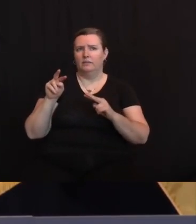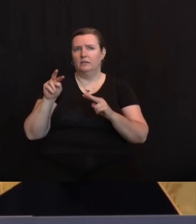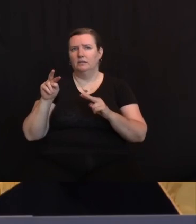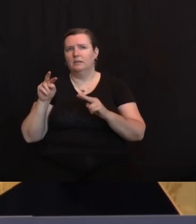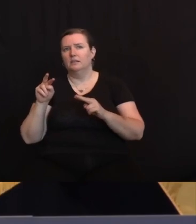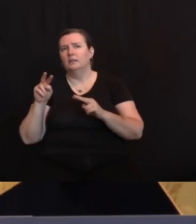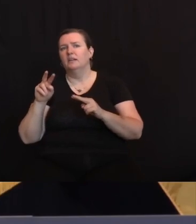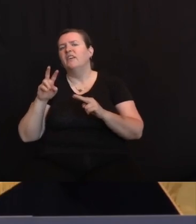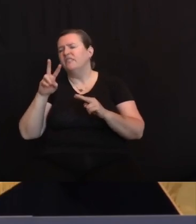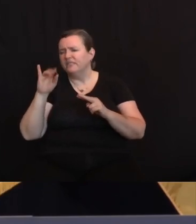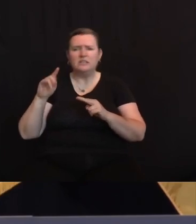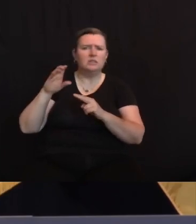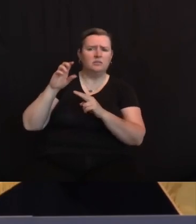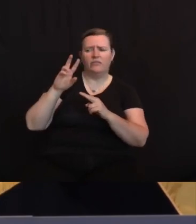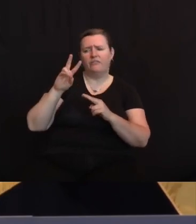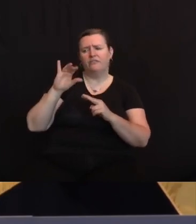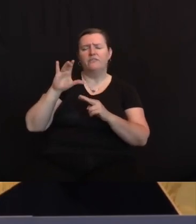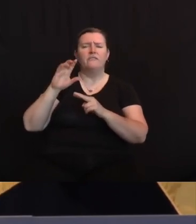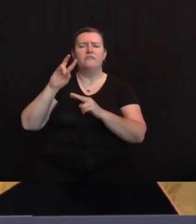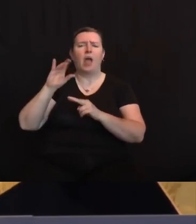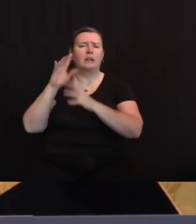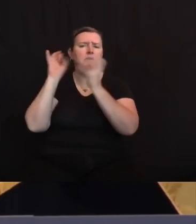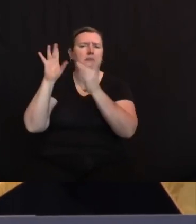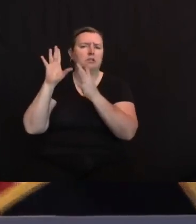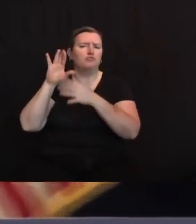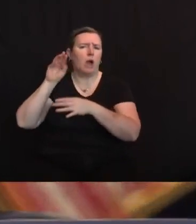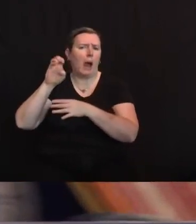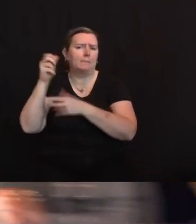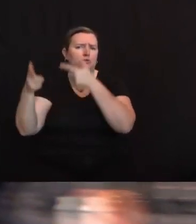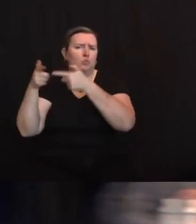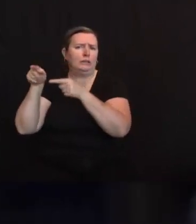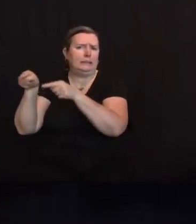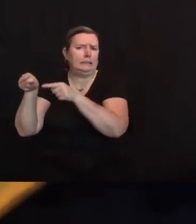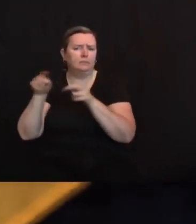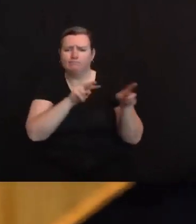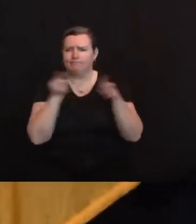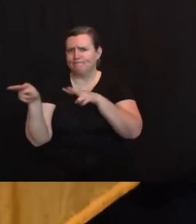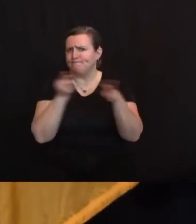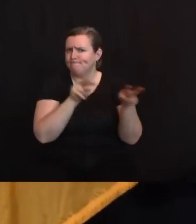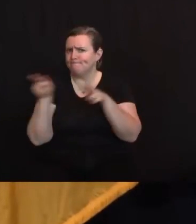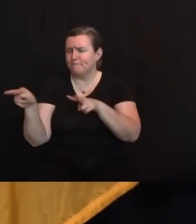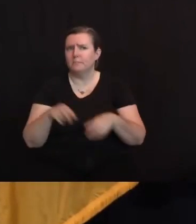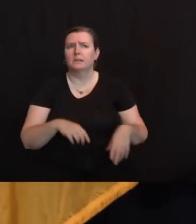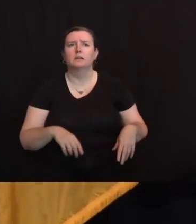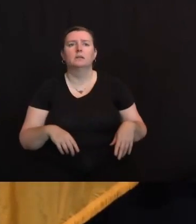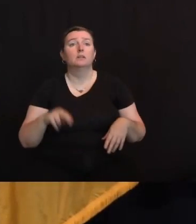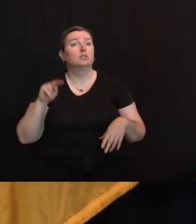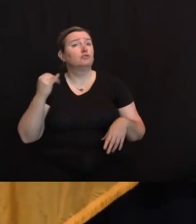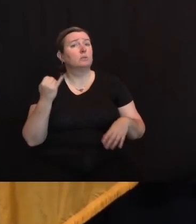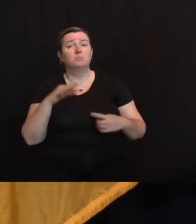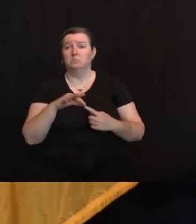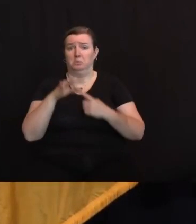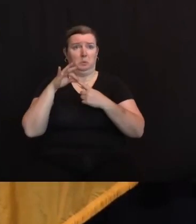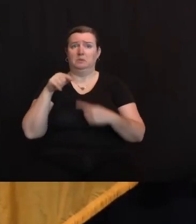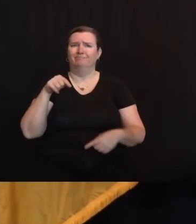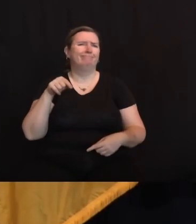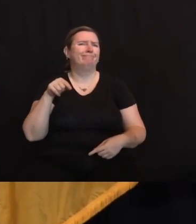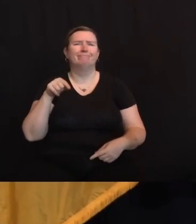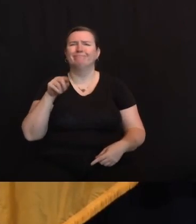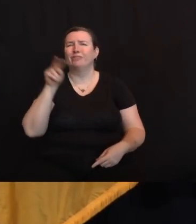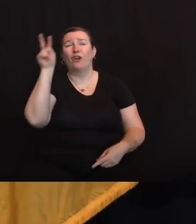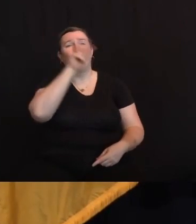seeing across the entire state. General public safety. And by the way, it's fair to say we're not unique right now. If you look across the Hudson